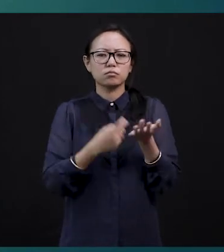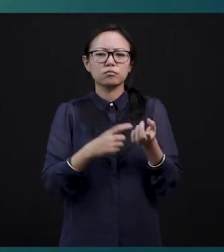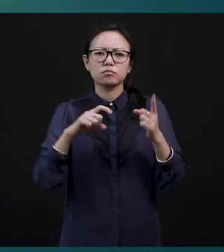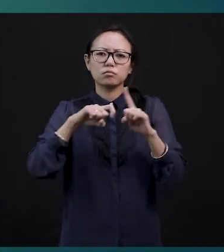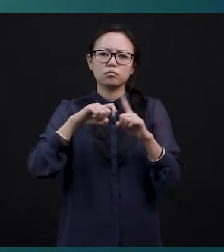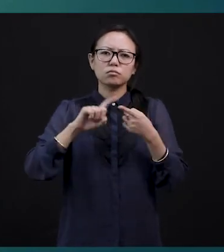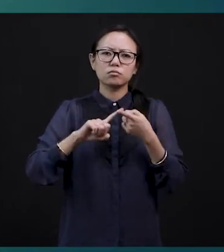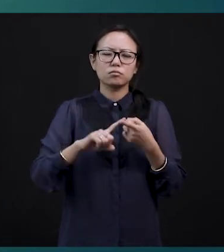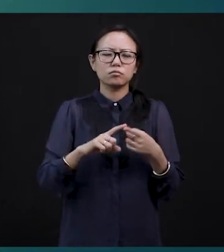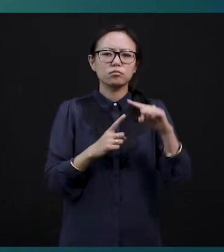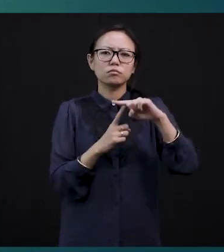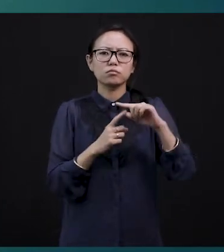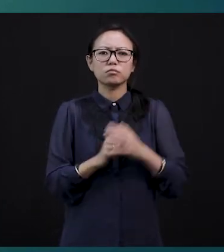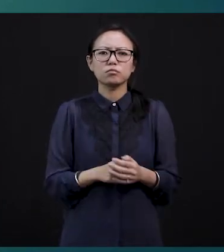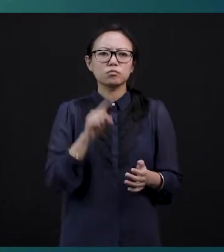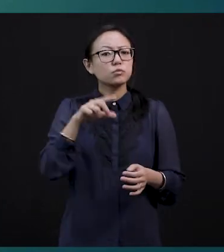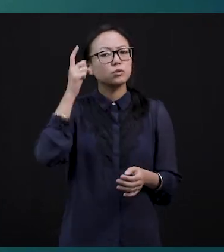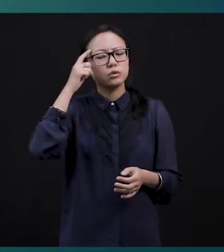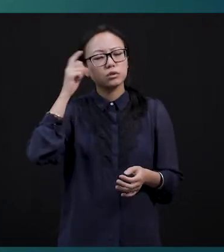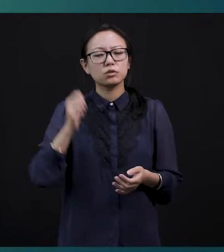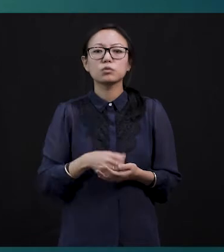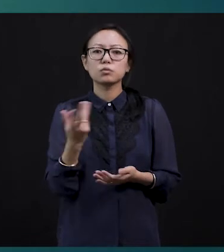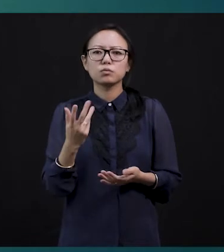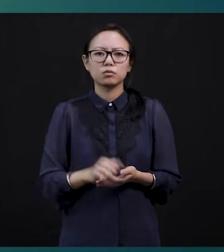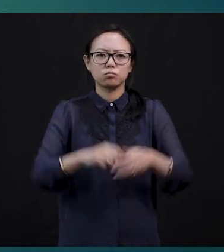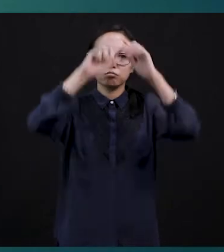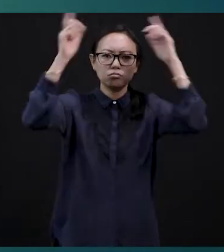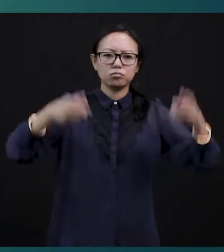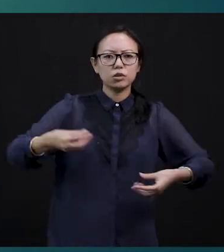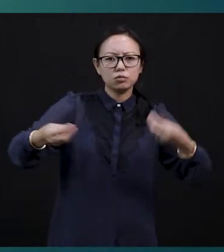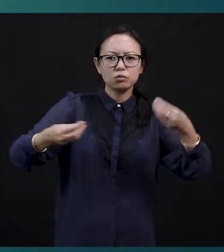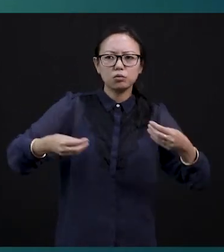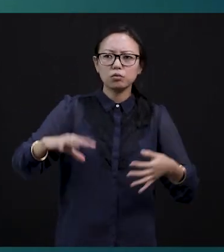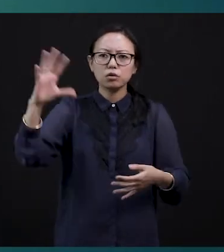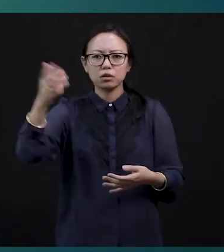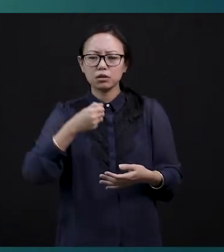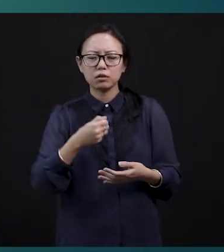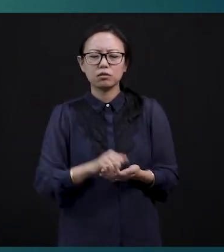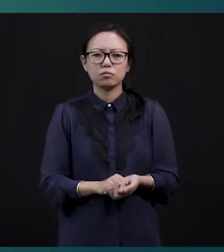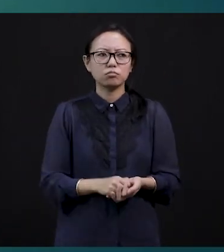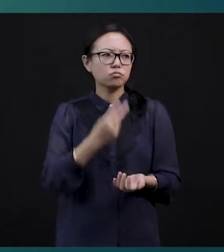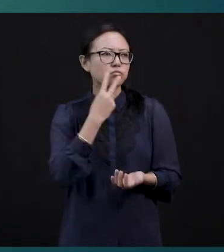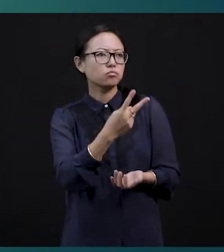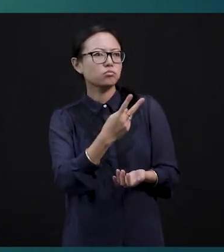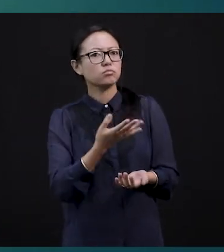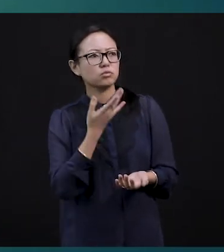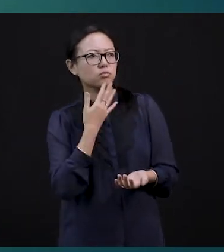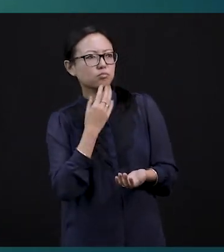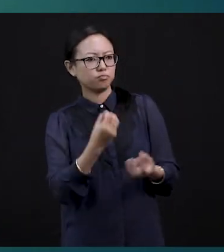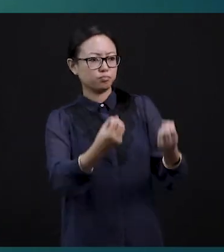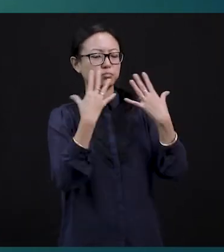us? Shopping, going and buying things which are somehow attractive, more